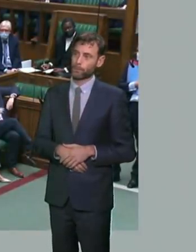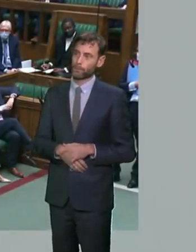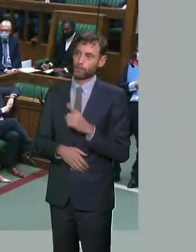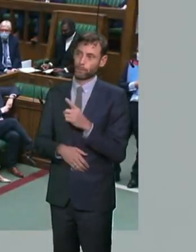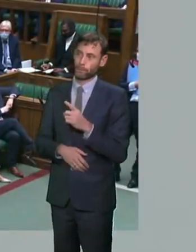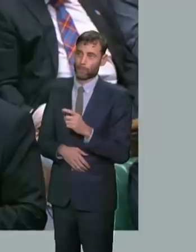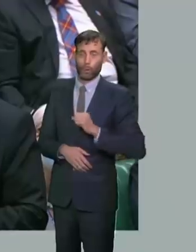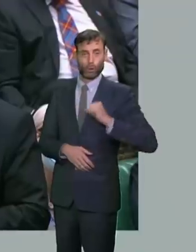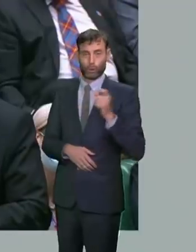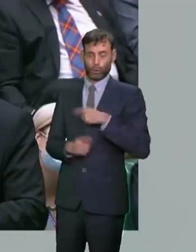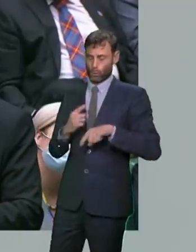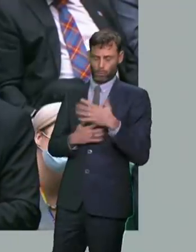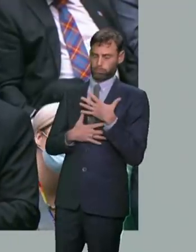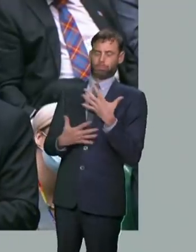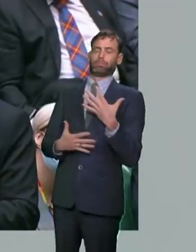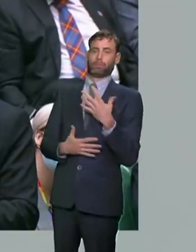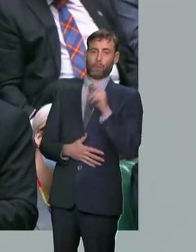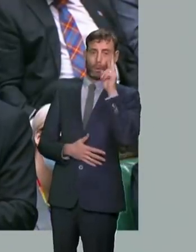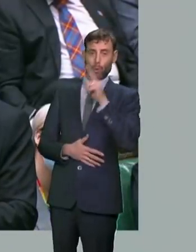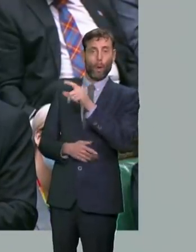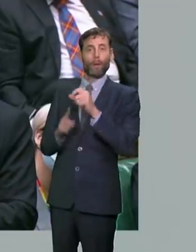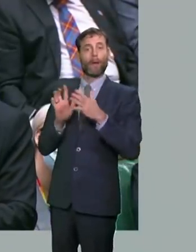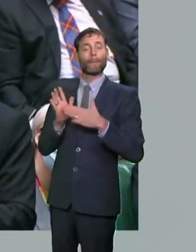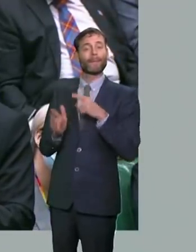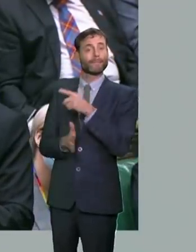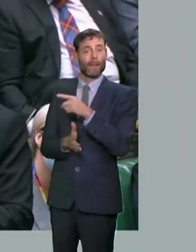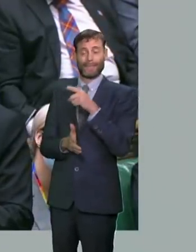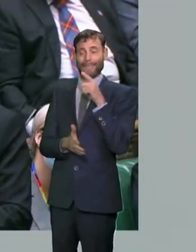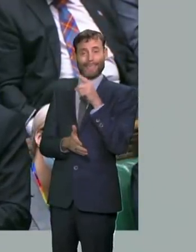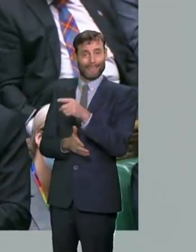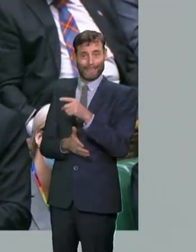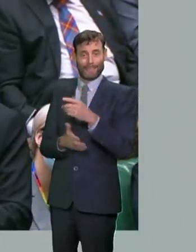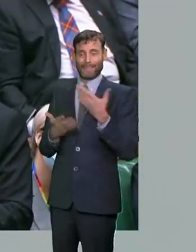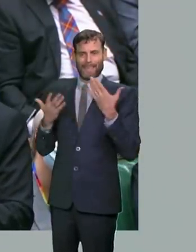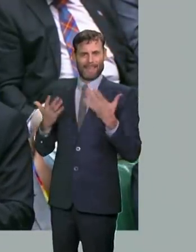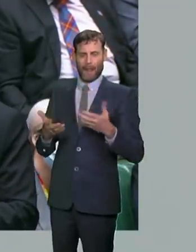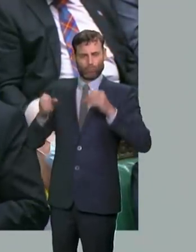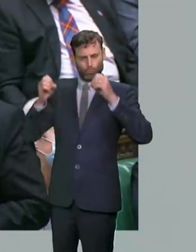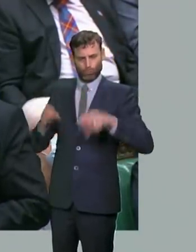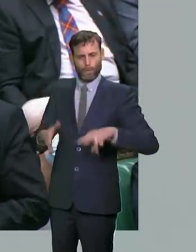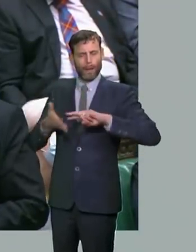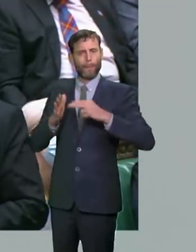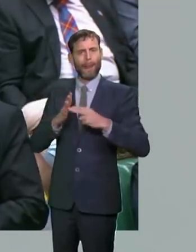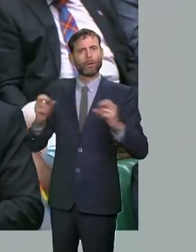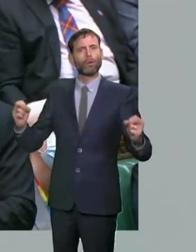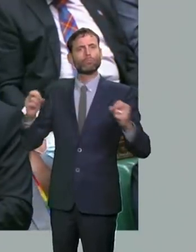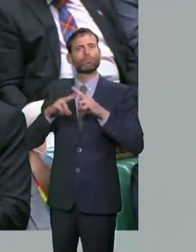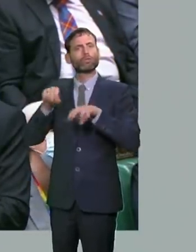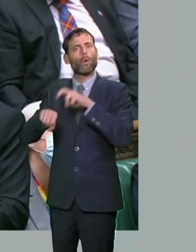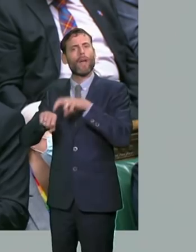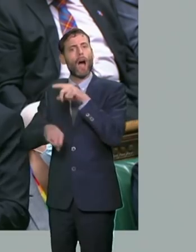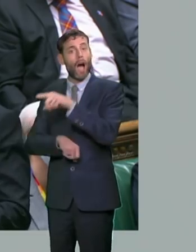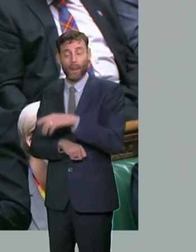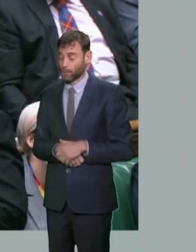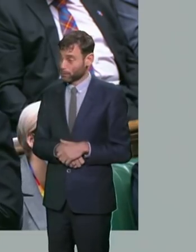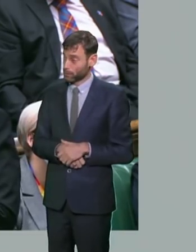with astonishment at the news that the Prime Minister has abandoned his DUP bridge to Northern Ireland. Perhaps he'll offer hot air